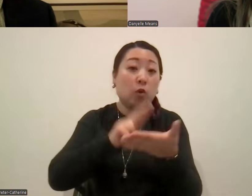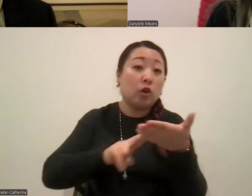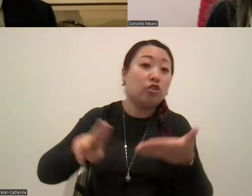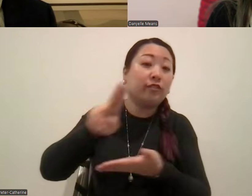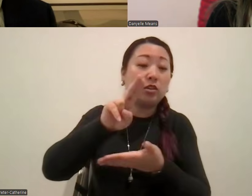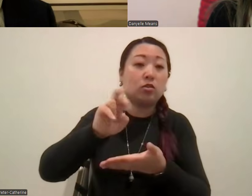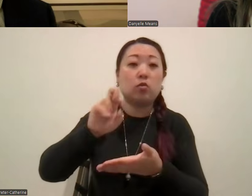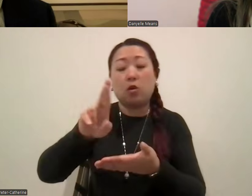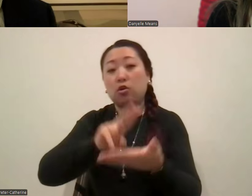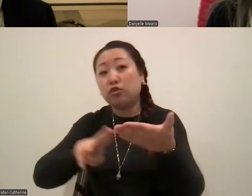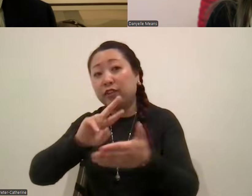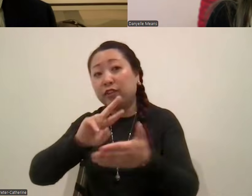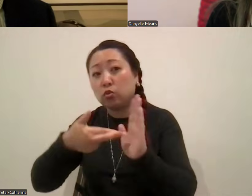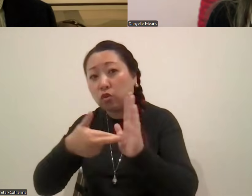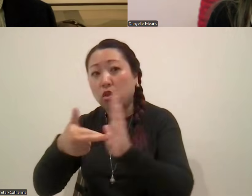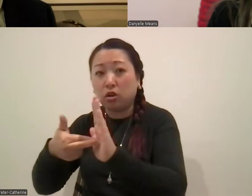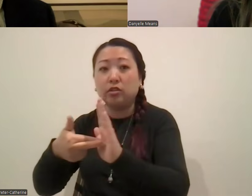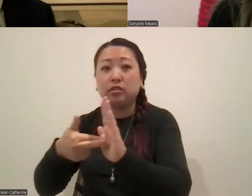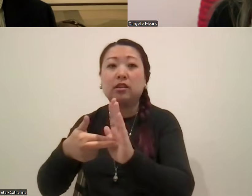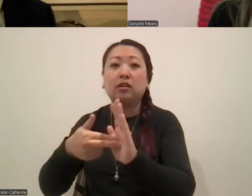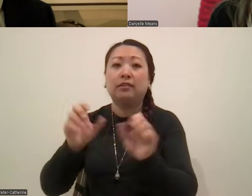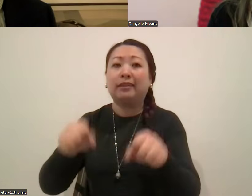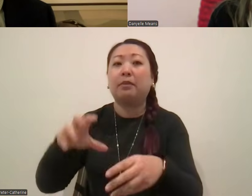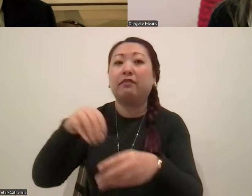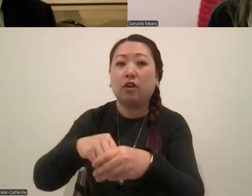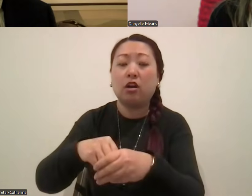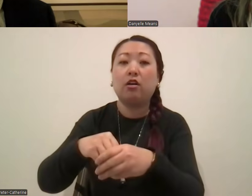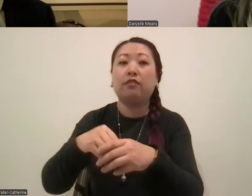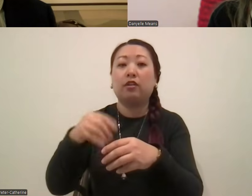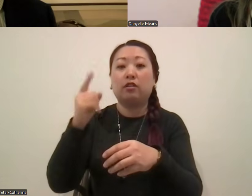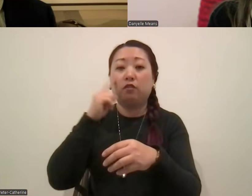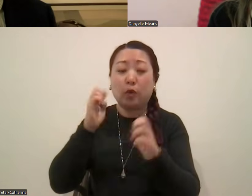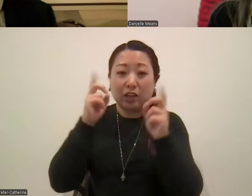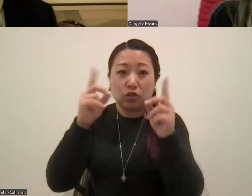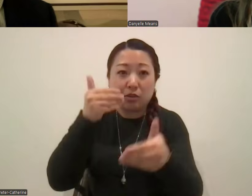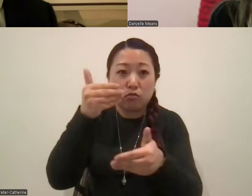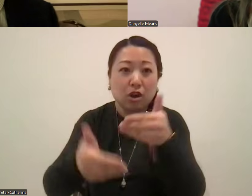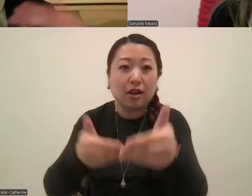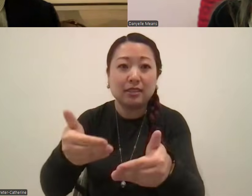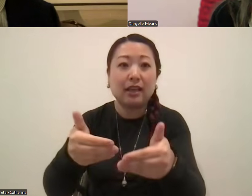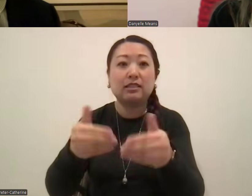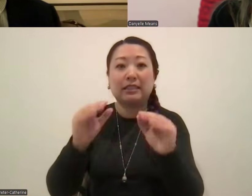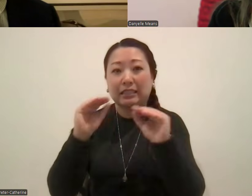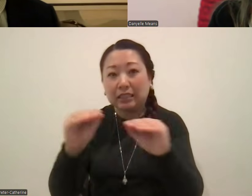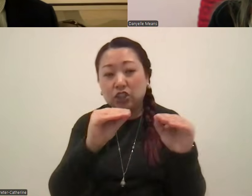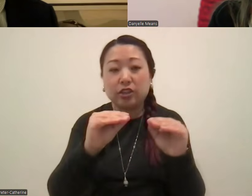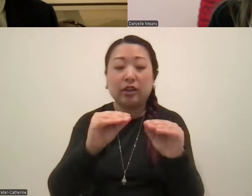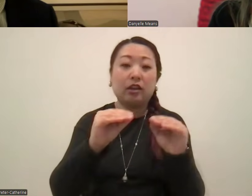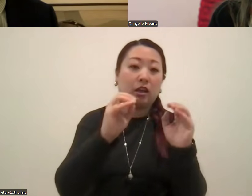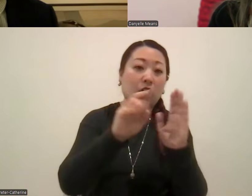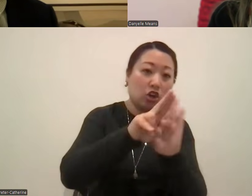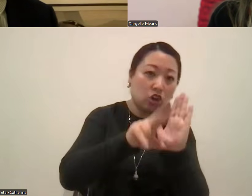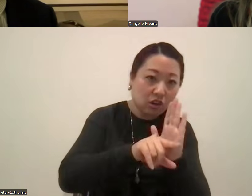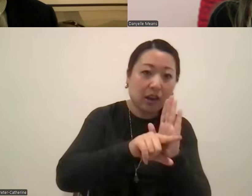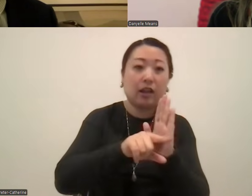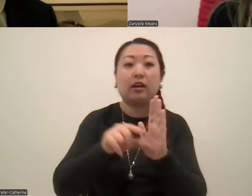for undergraduates and graduate students who are thinking about careers in museums or archaeology and thinking about these changes of relationship